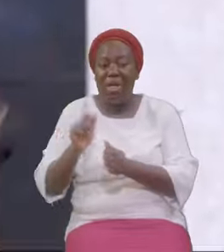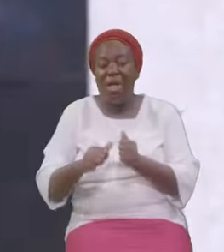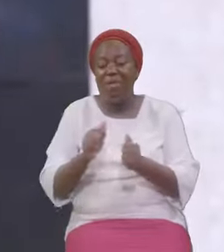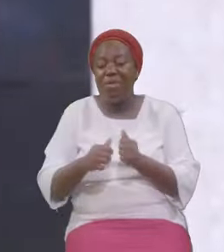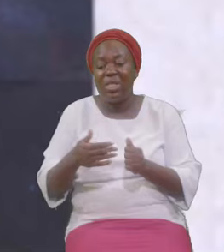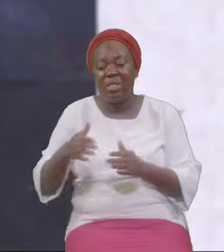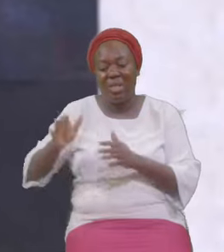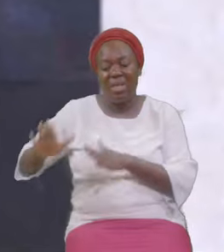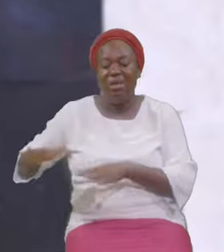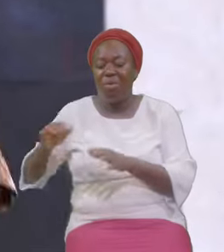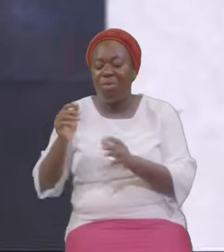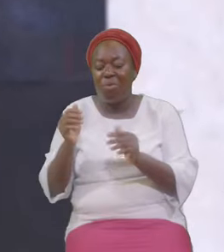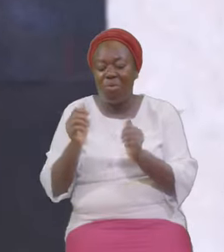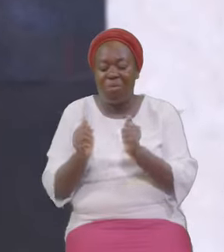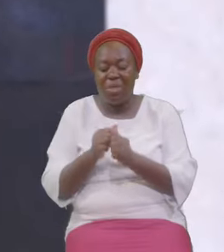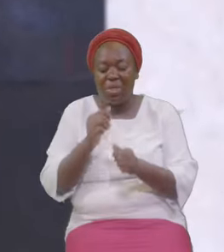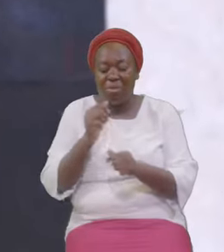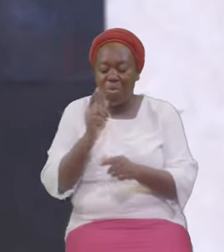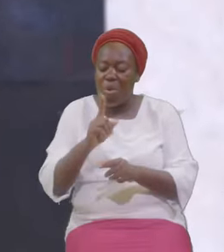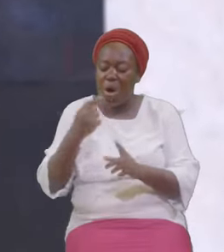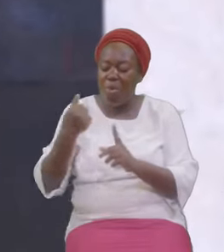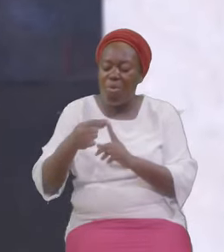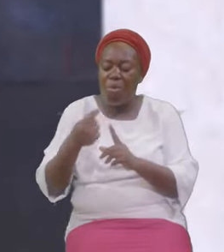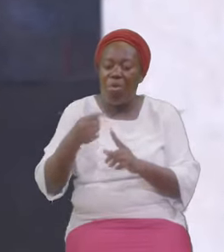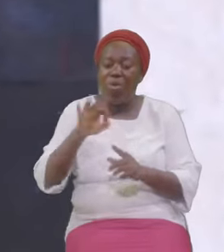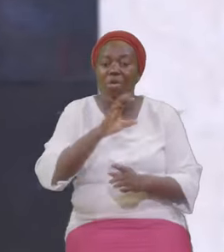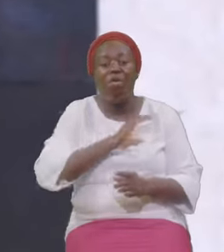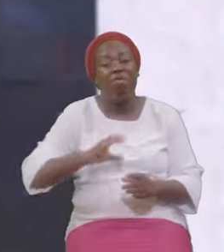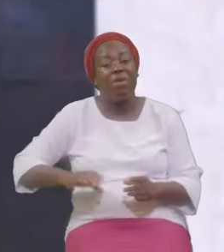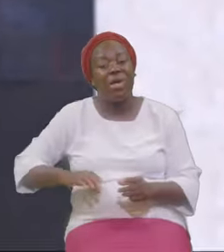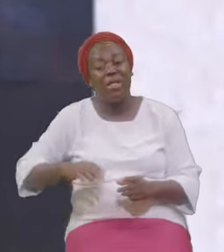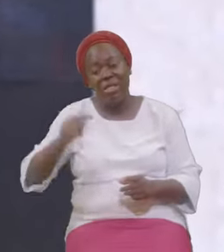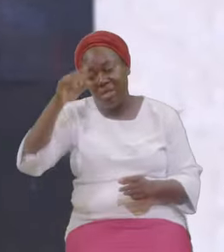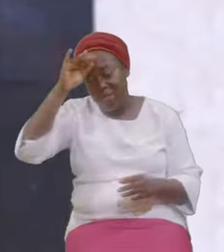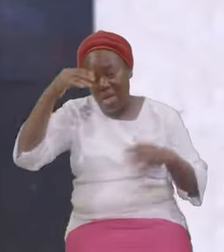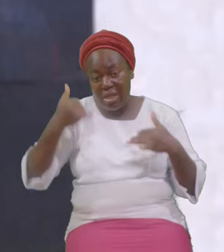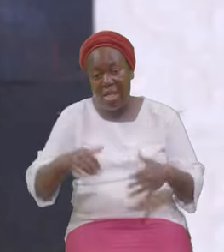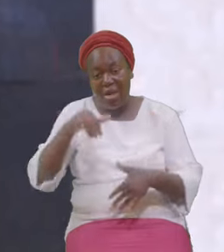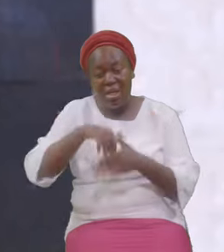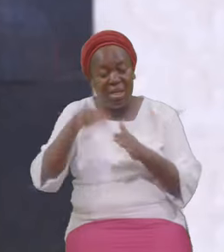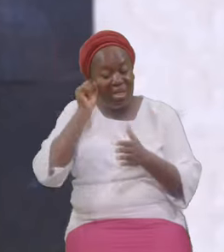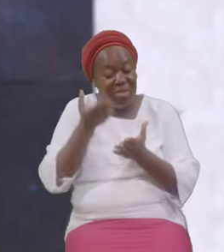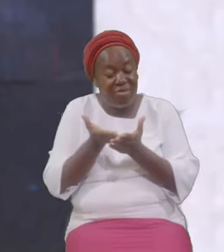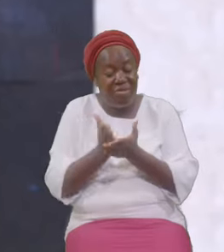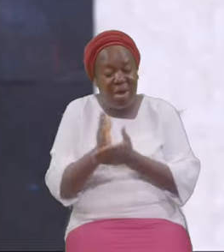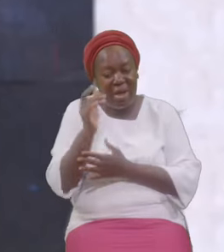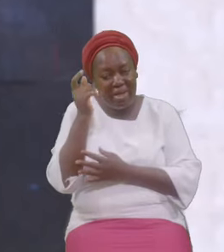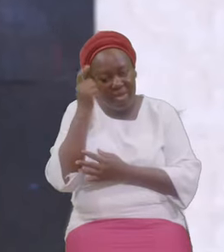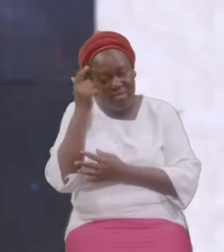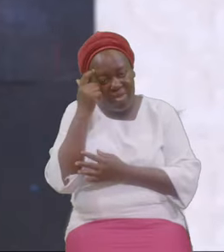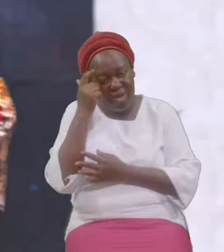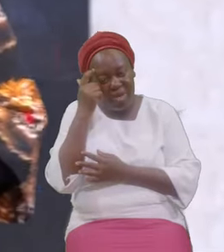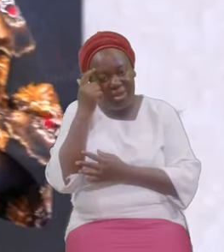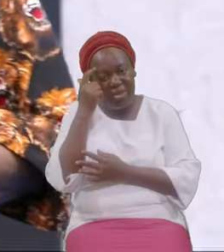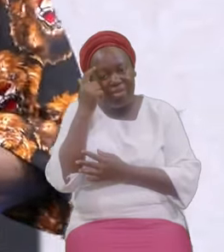word of Christ. He was now in his right mind. In his right mind. Your